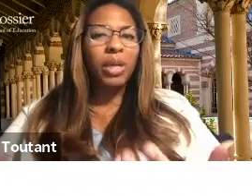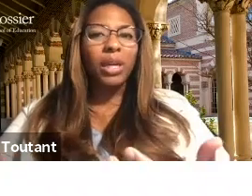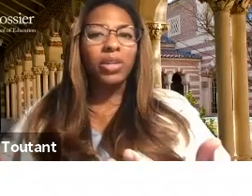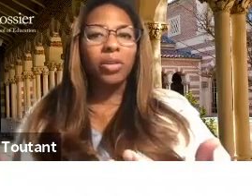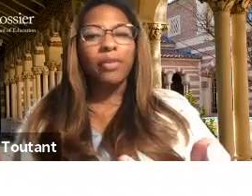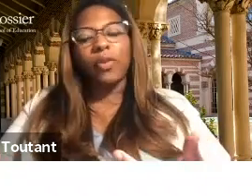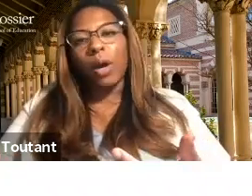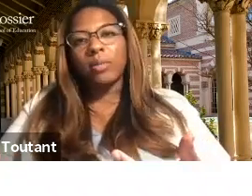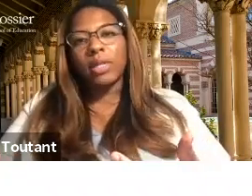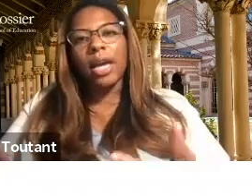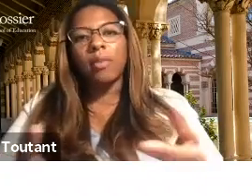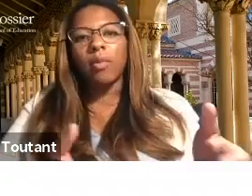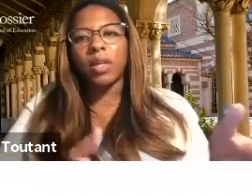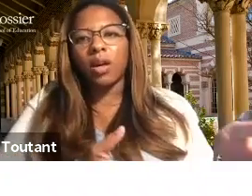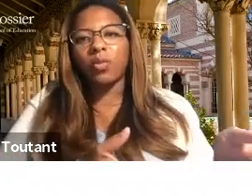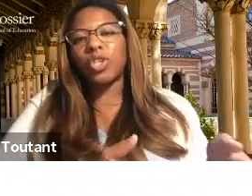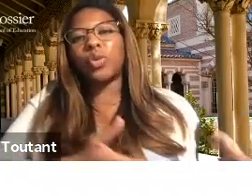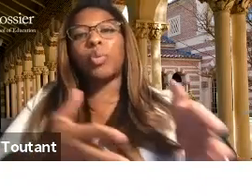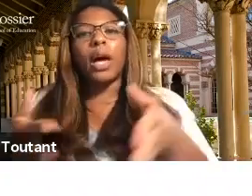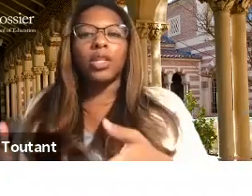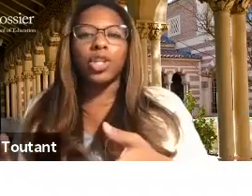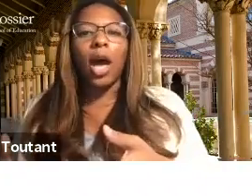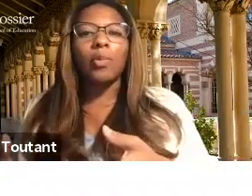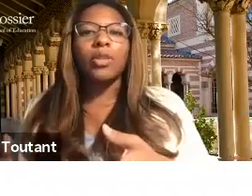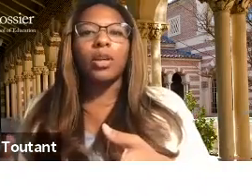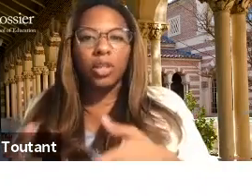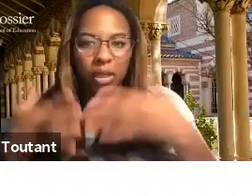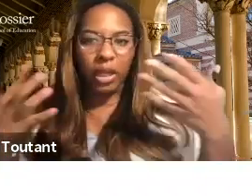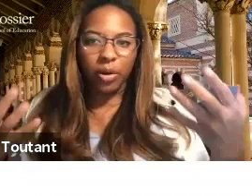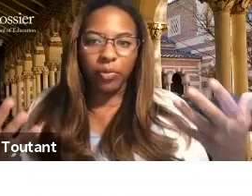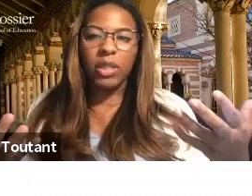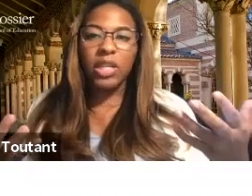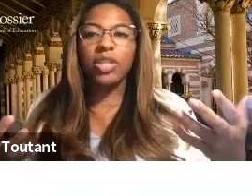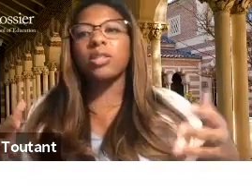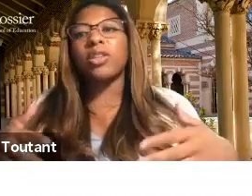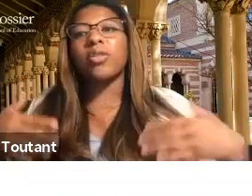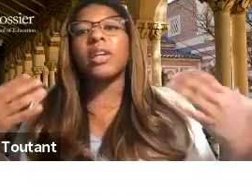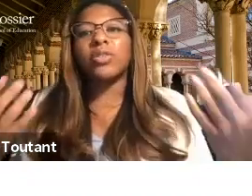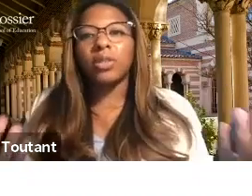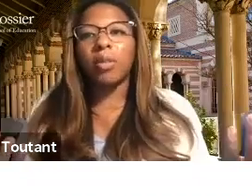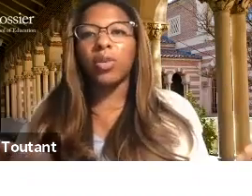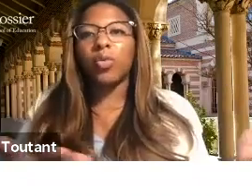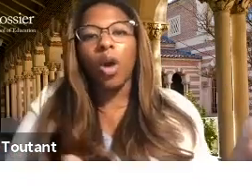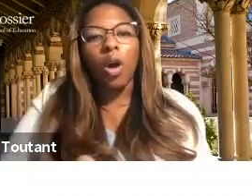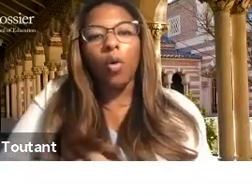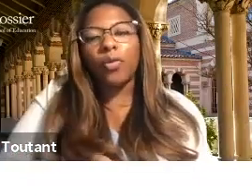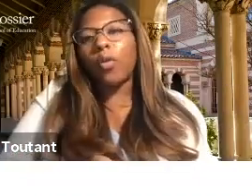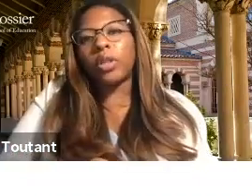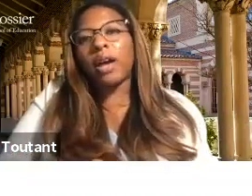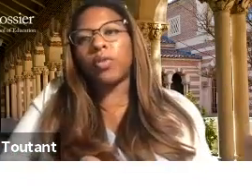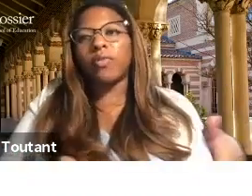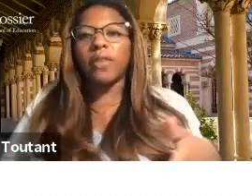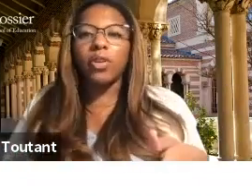also be in your life for quite some time, because once you apply to jobs, you need letter of recommendations, and your advisor is somebody who hopefully